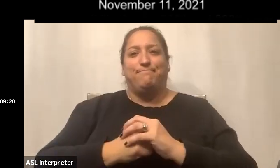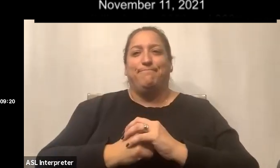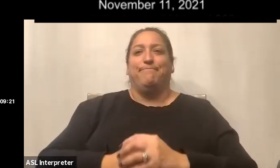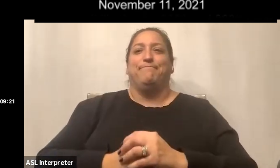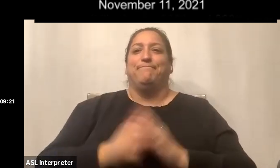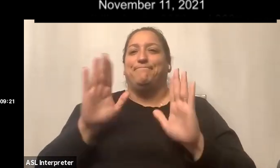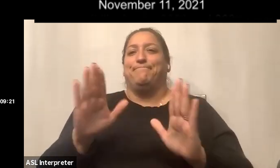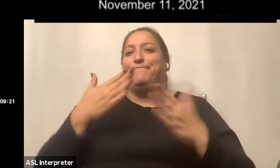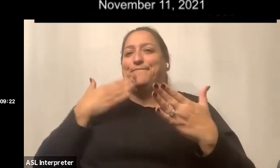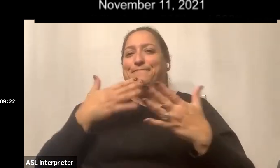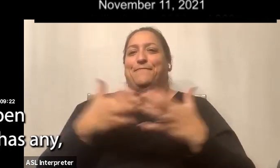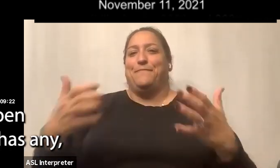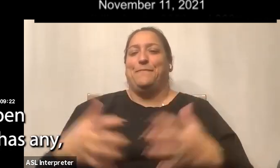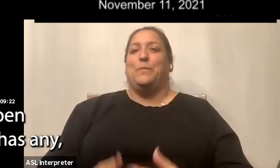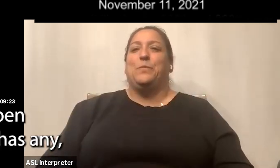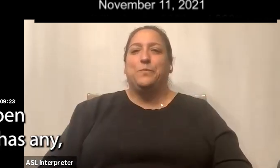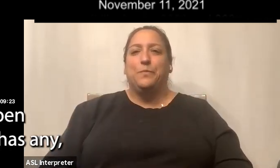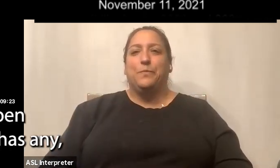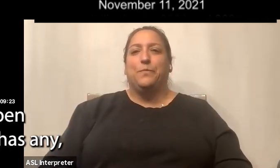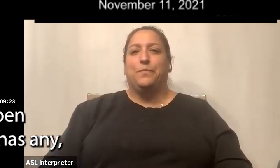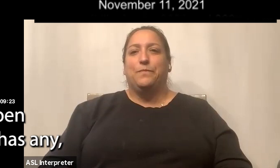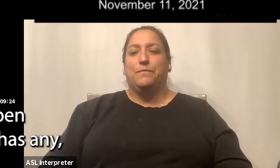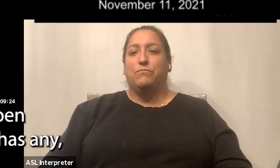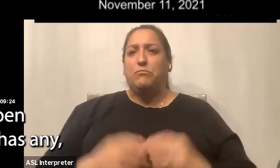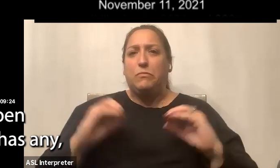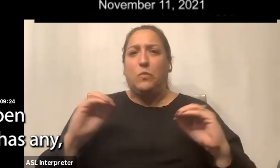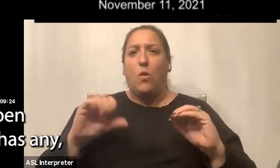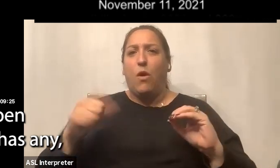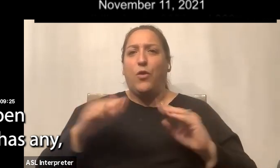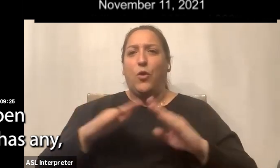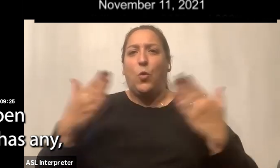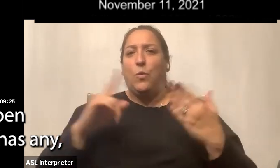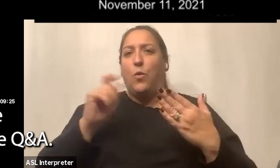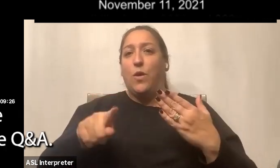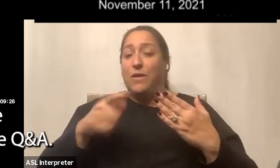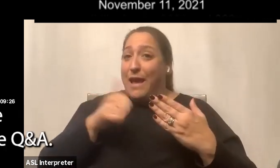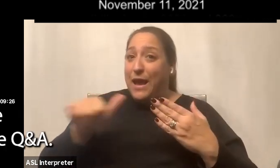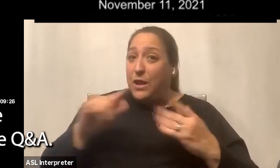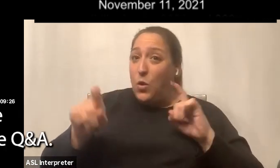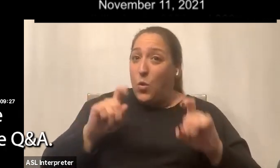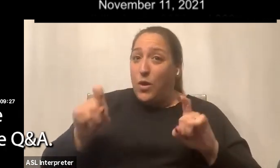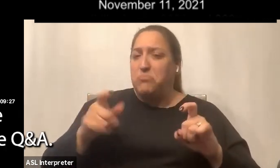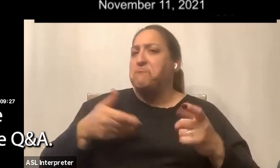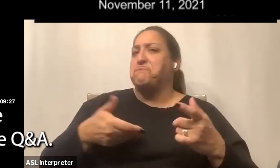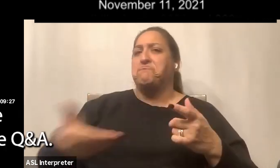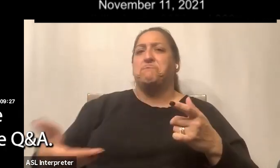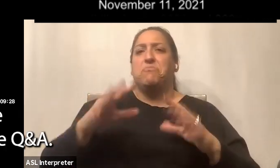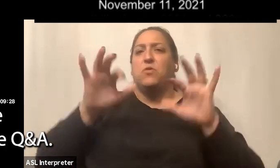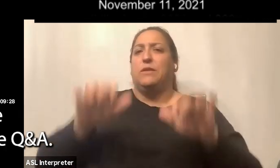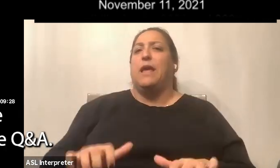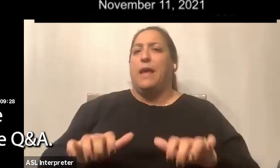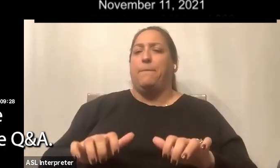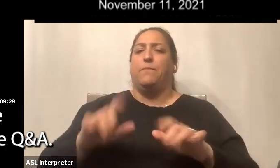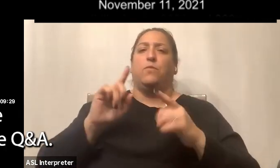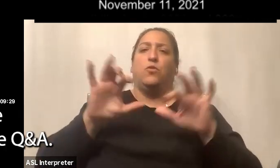Great, thank you so much. And I don't have any other open questions here. So if anyone else has any, you're more than welcome to add them to the chat